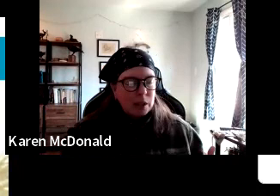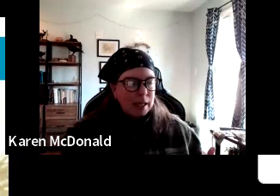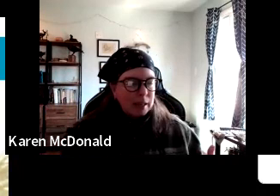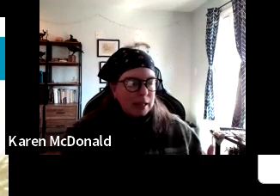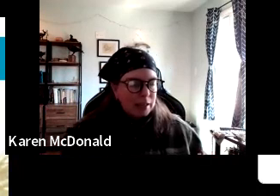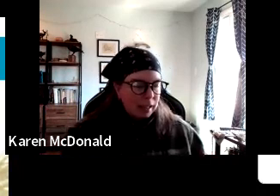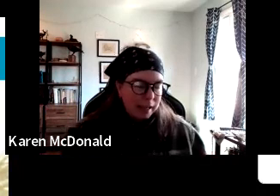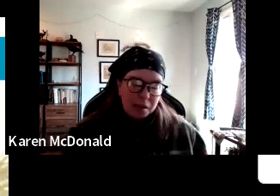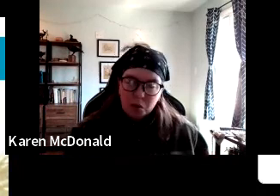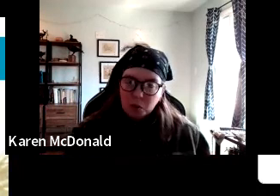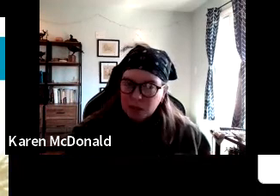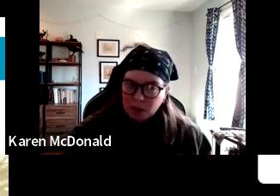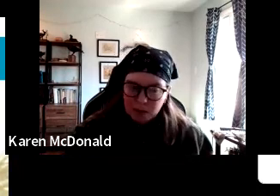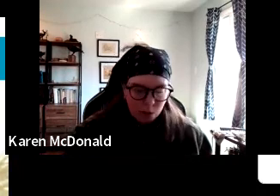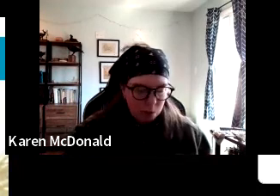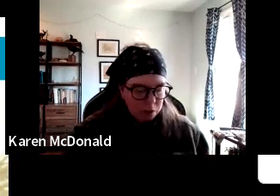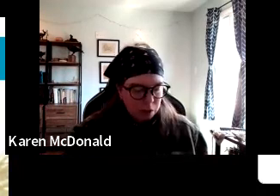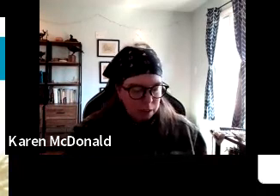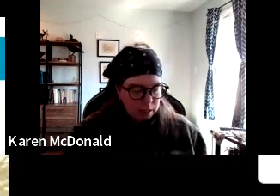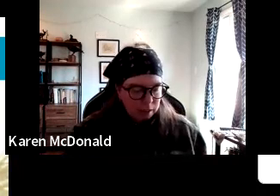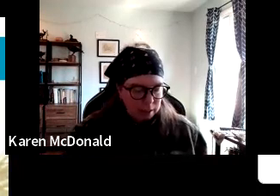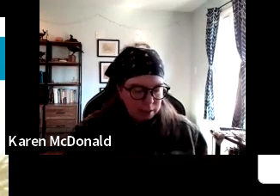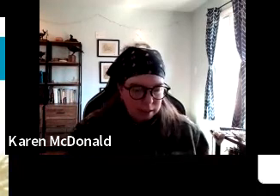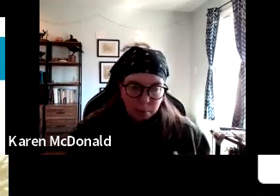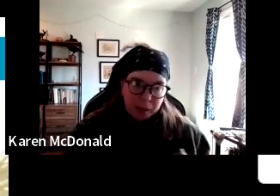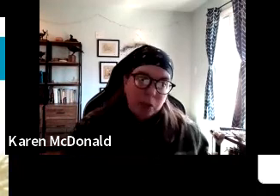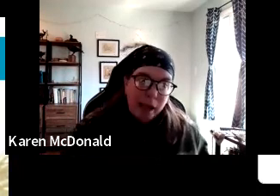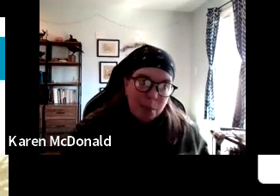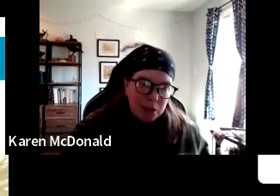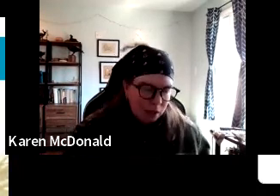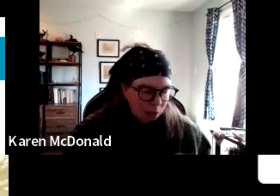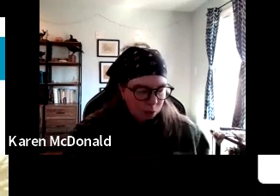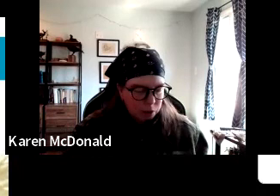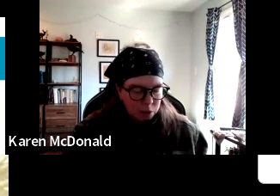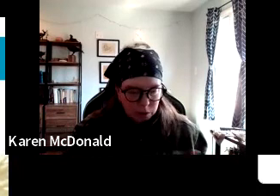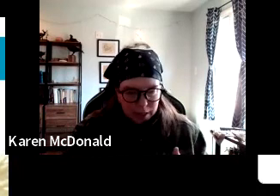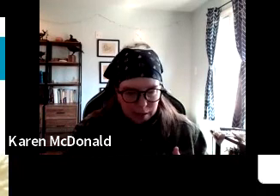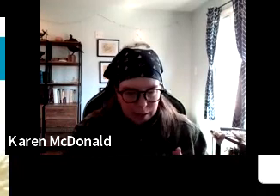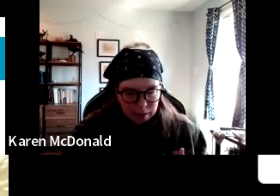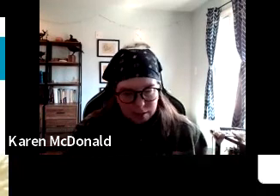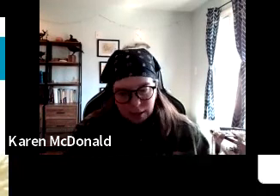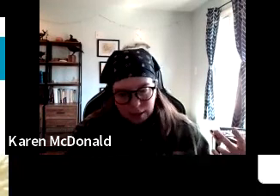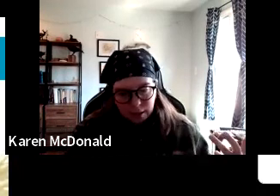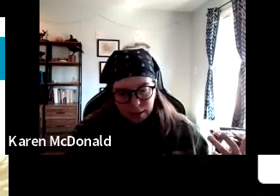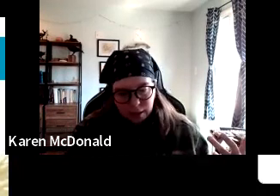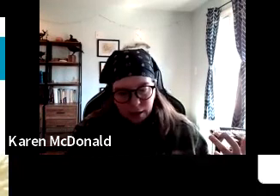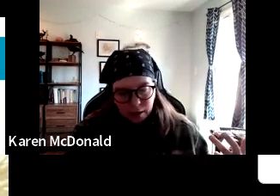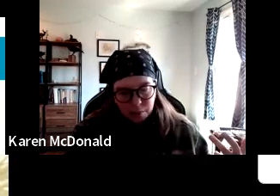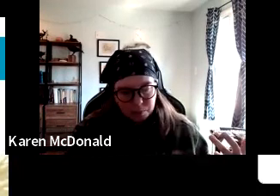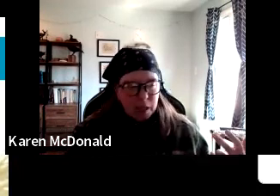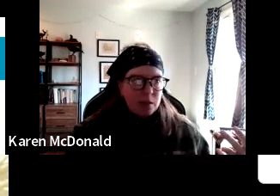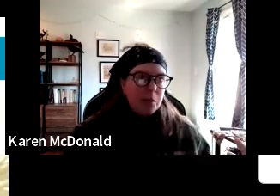to create things like soy sauce or to create things like pickled cabbage or to create things